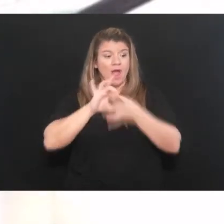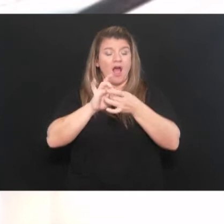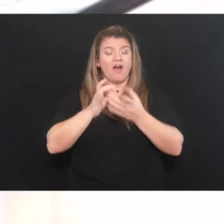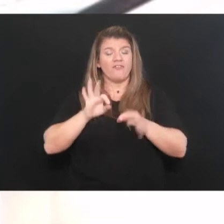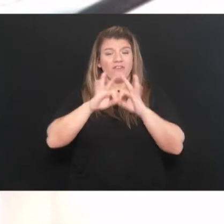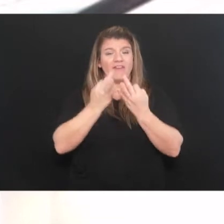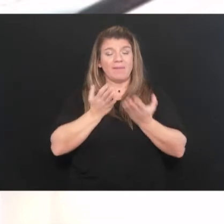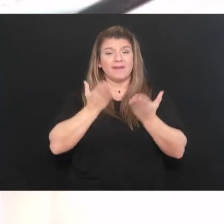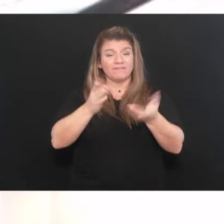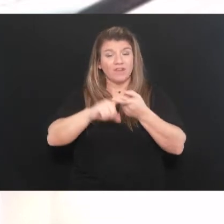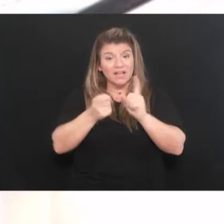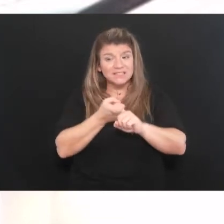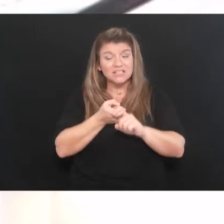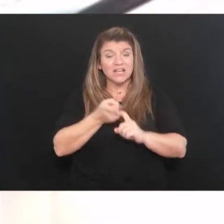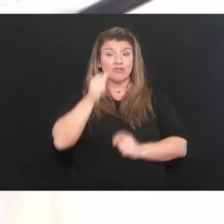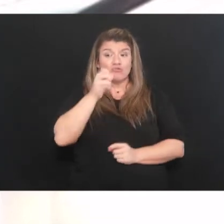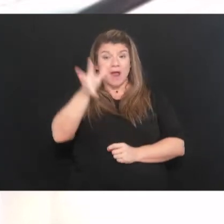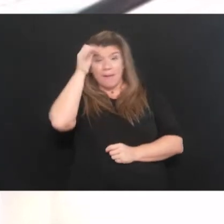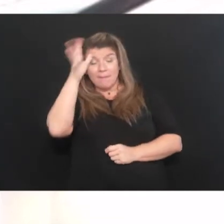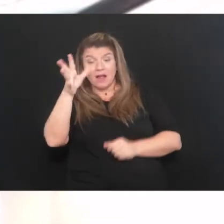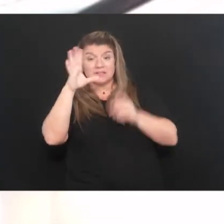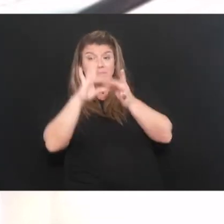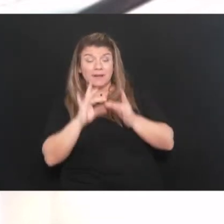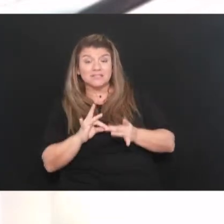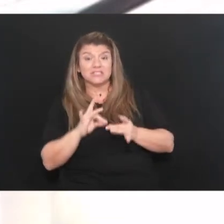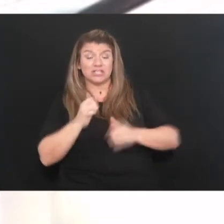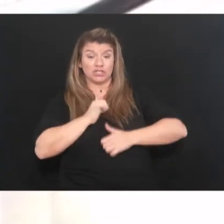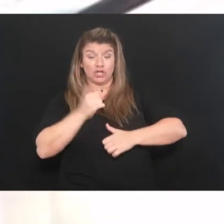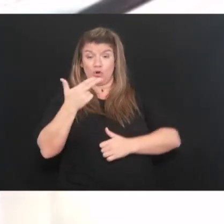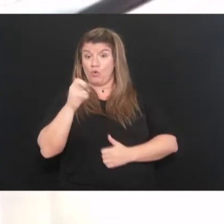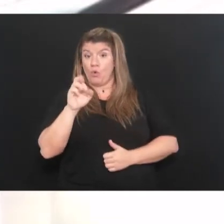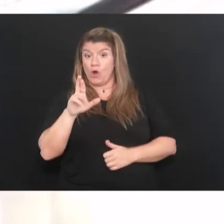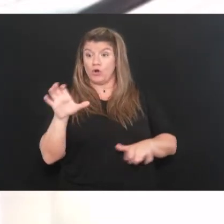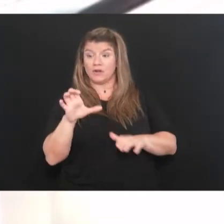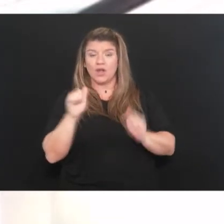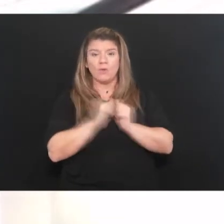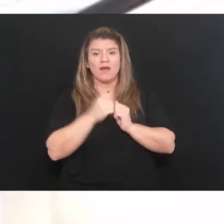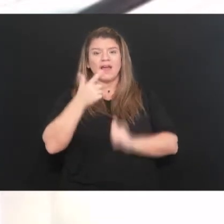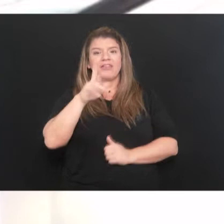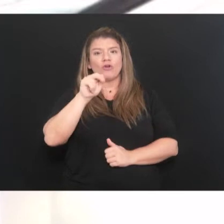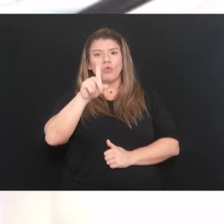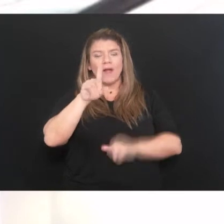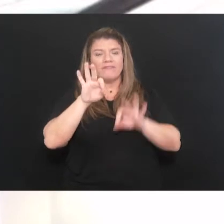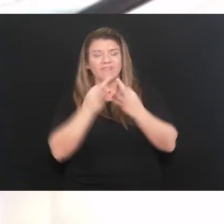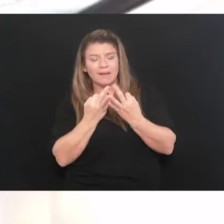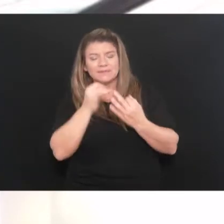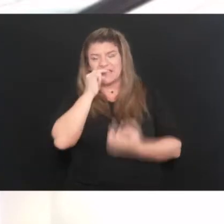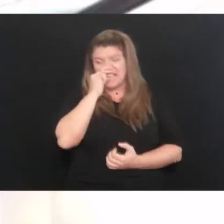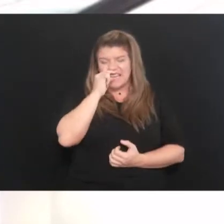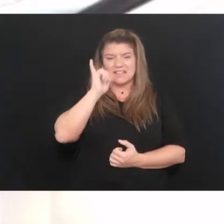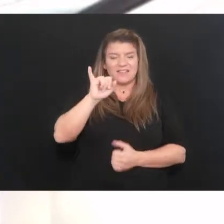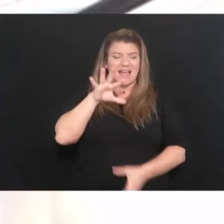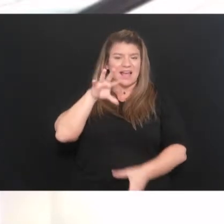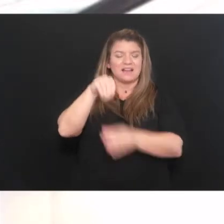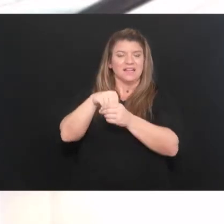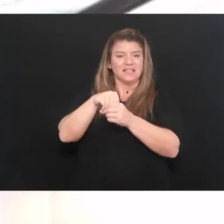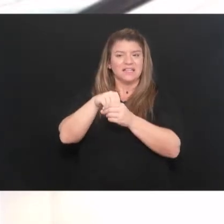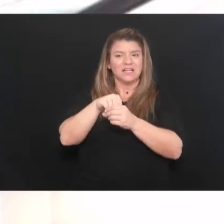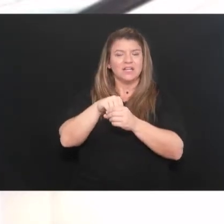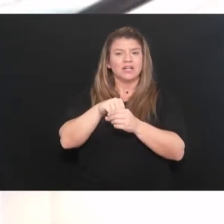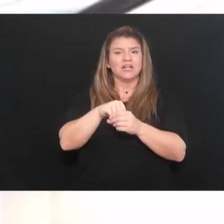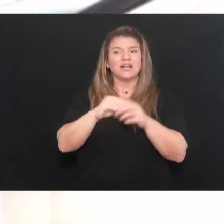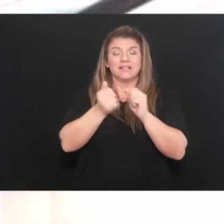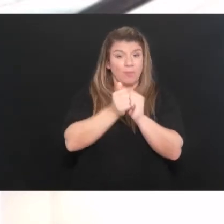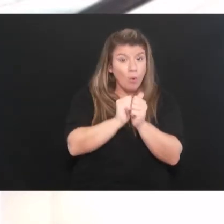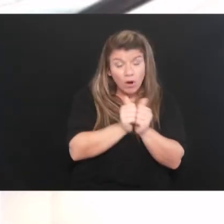the grandparent messaging that General Hoyer did with grand families and kids and that type of thing. We still offer it through